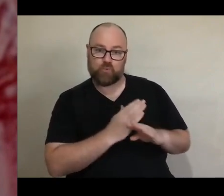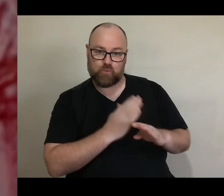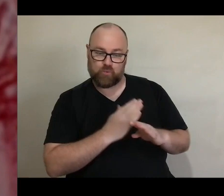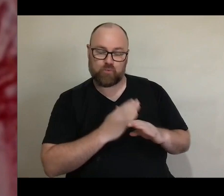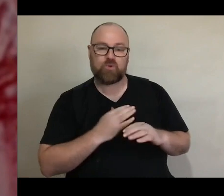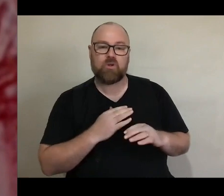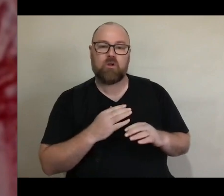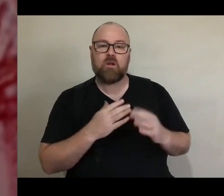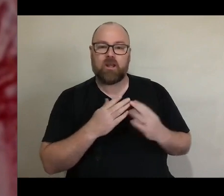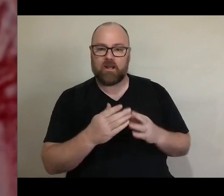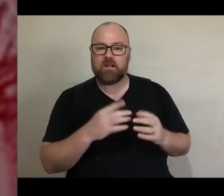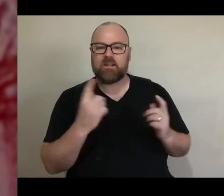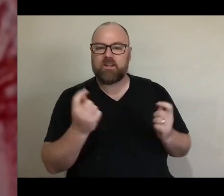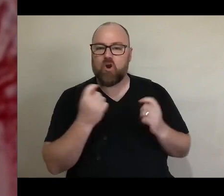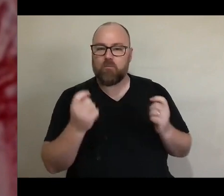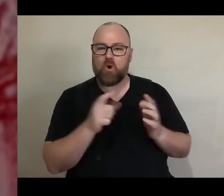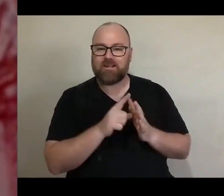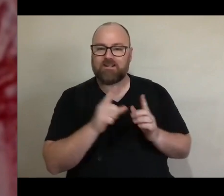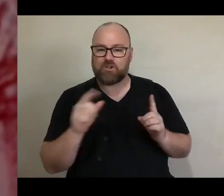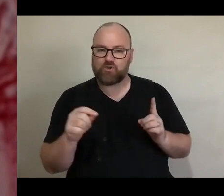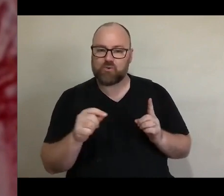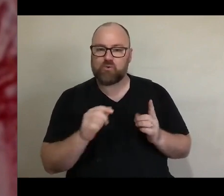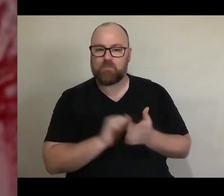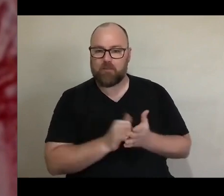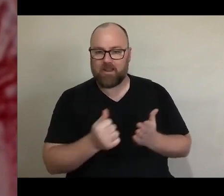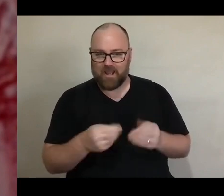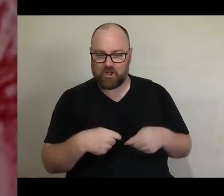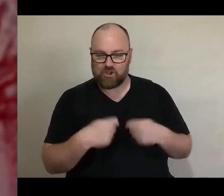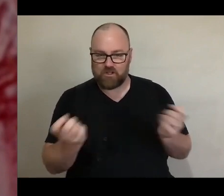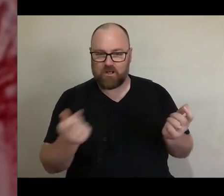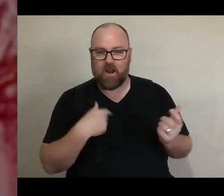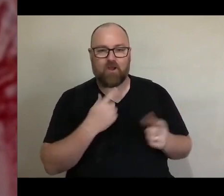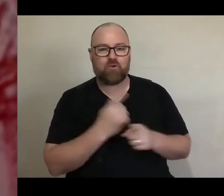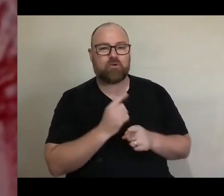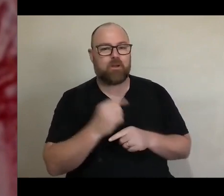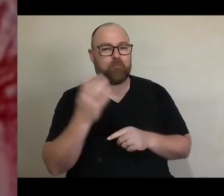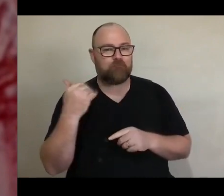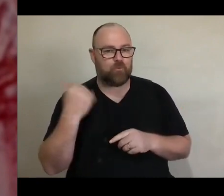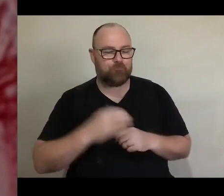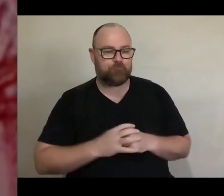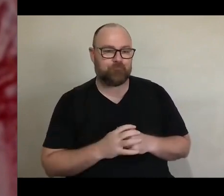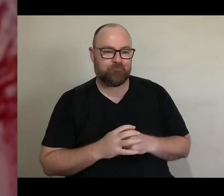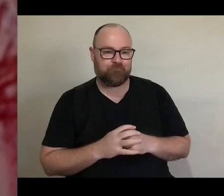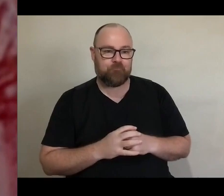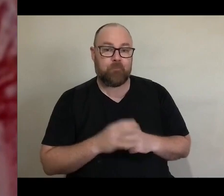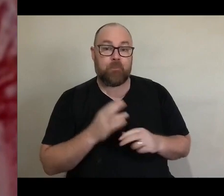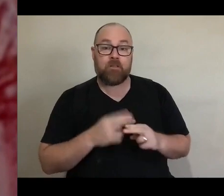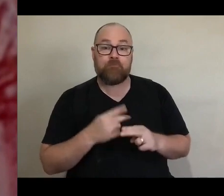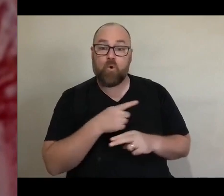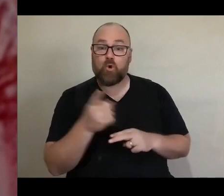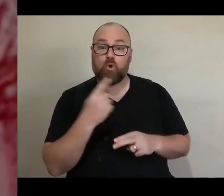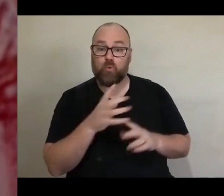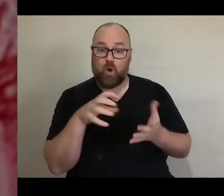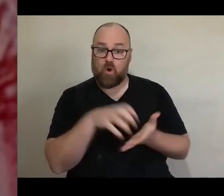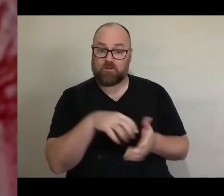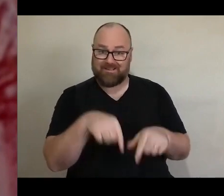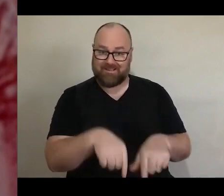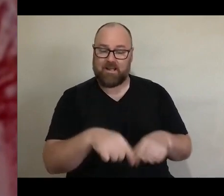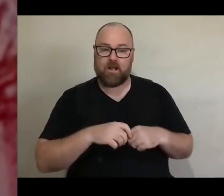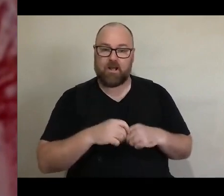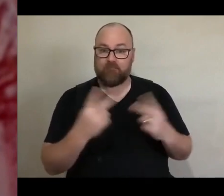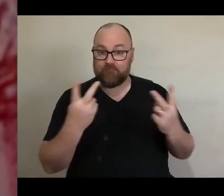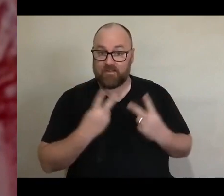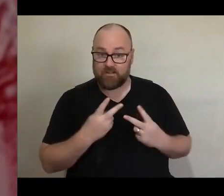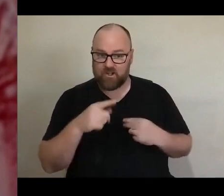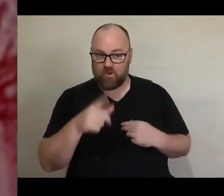Ceremony digital publication that I spoke about earlier today. And for those of you who are on site, you also might wish to visit the